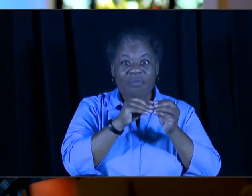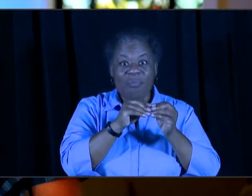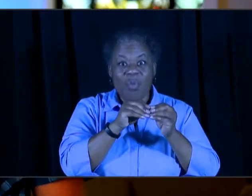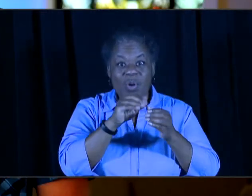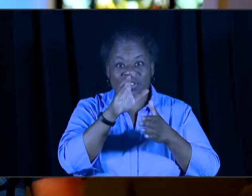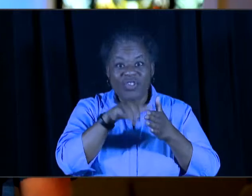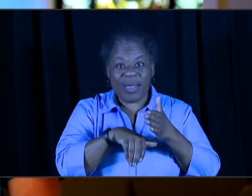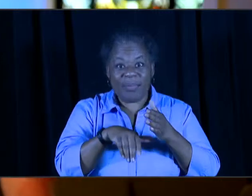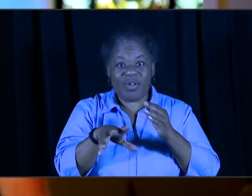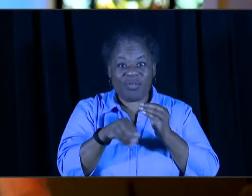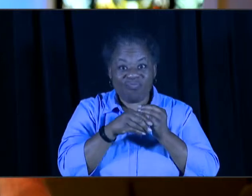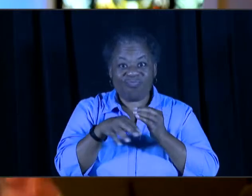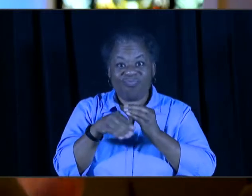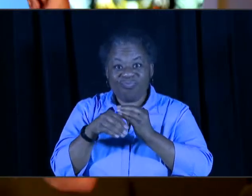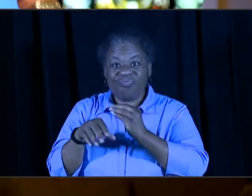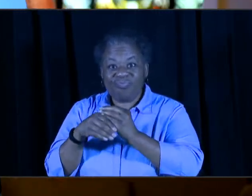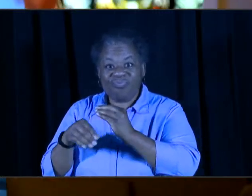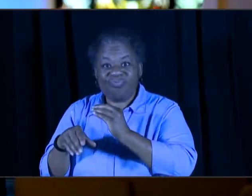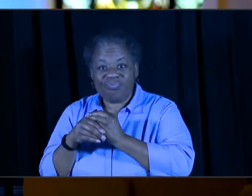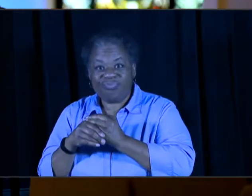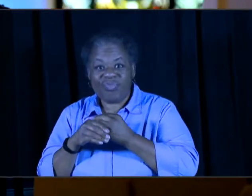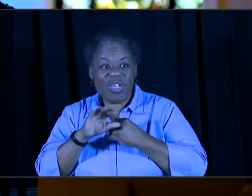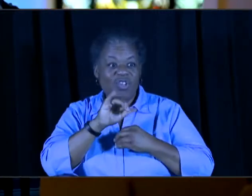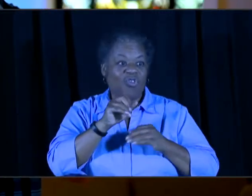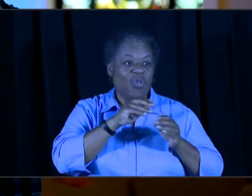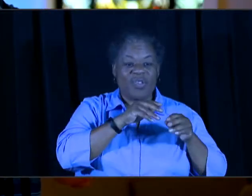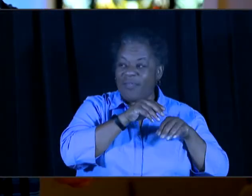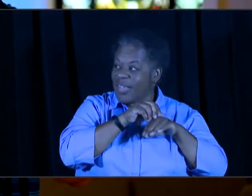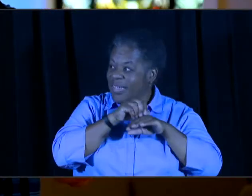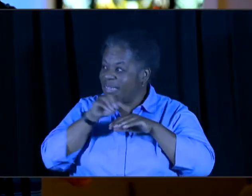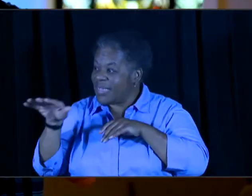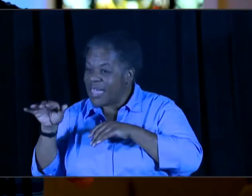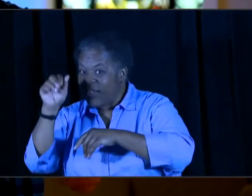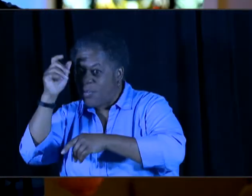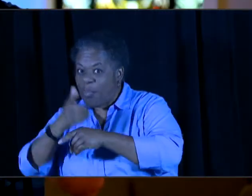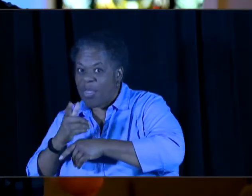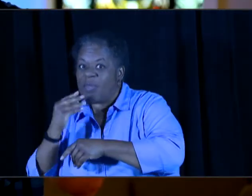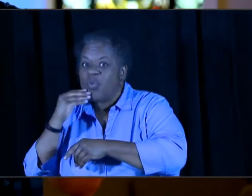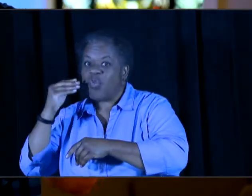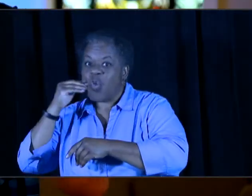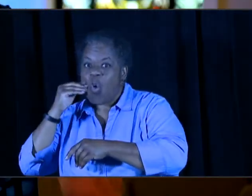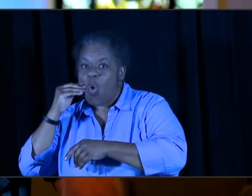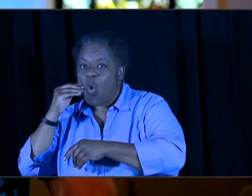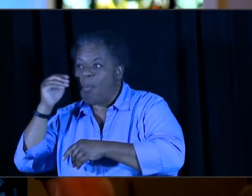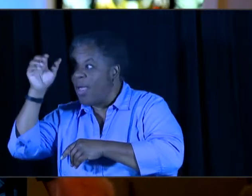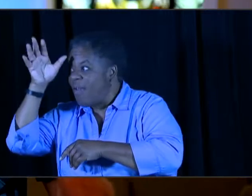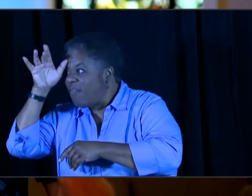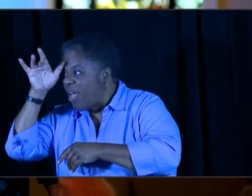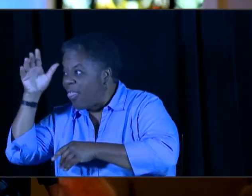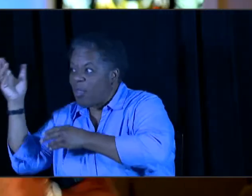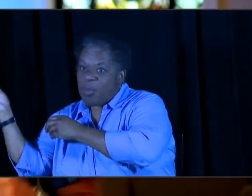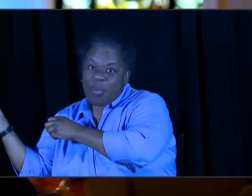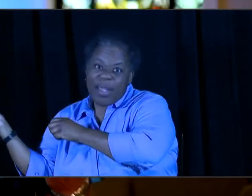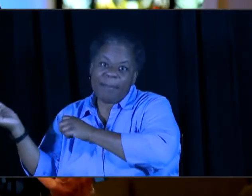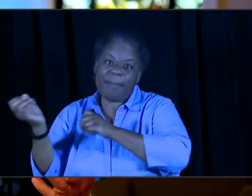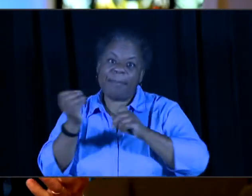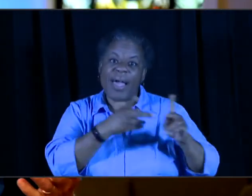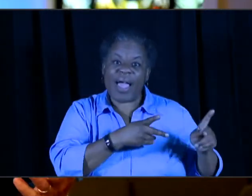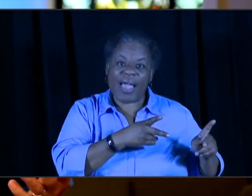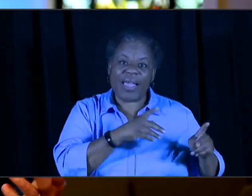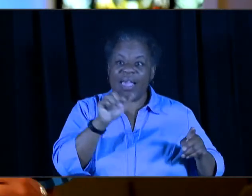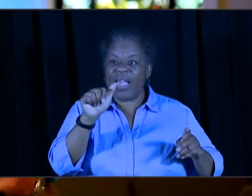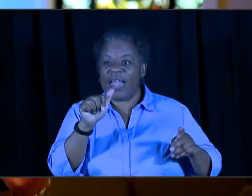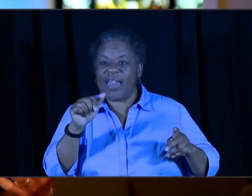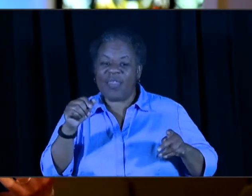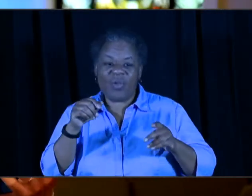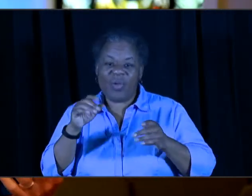go. Joseph sends the brothers home again, back to Canaan, to fetch their father and bring him back. There's another